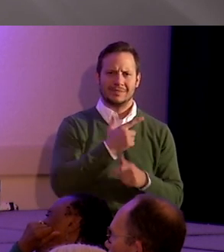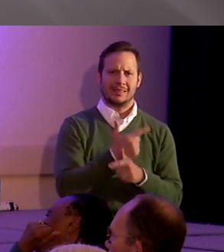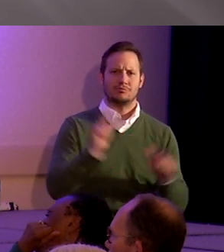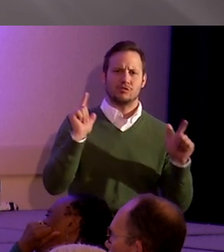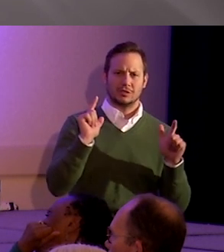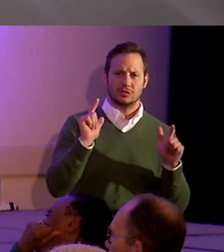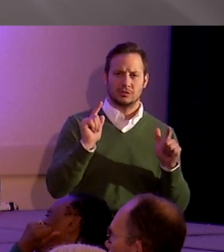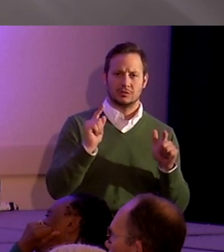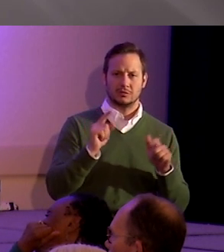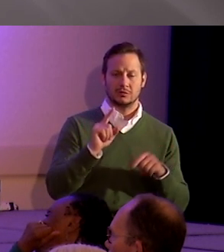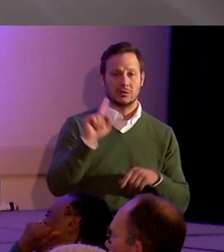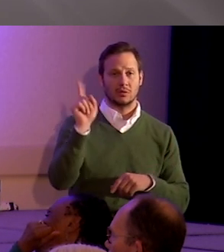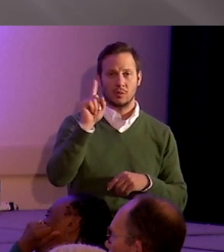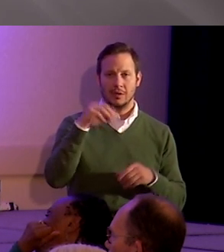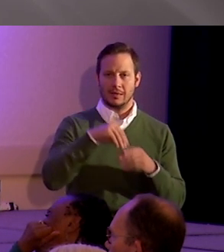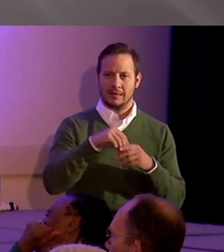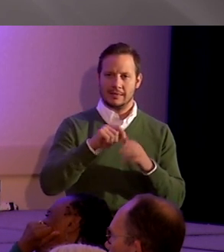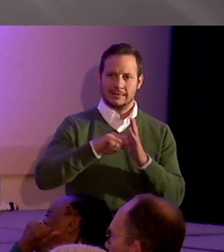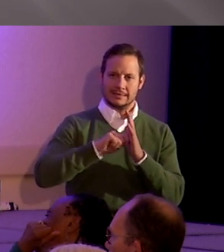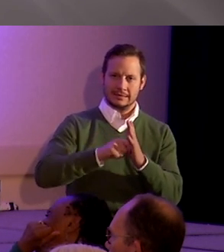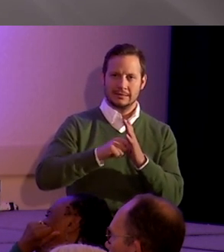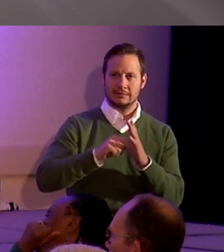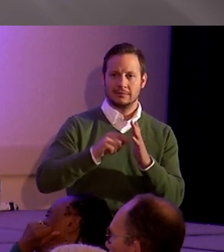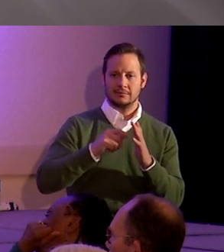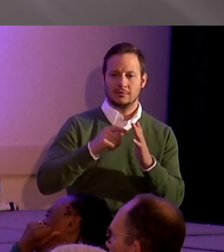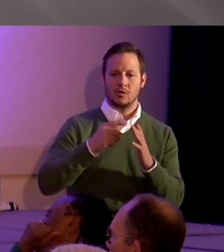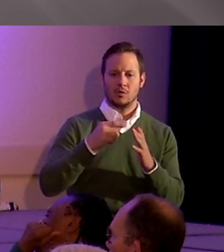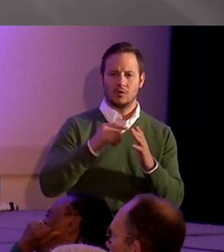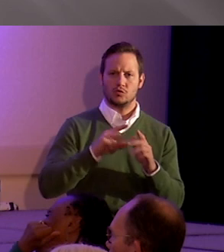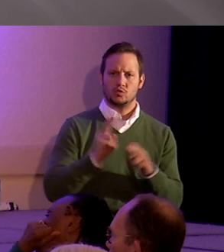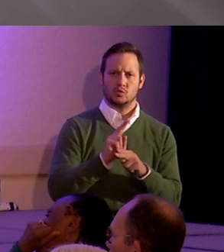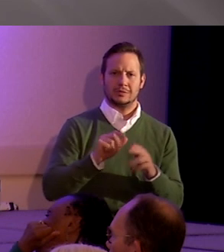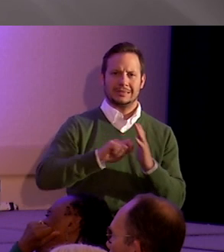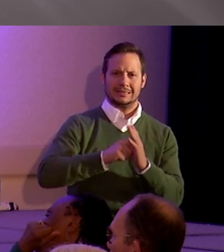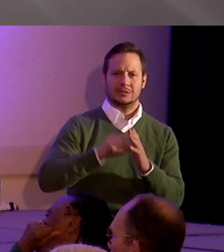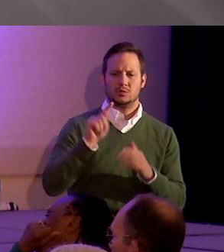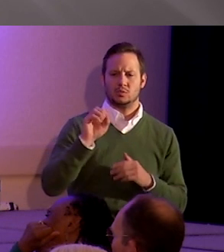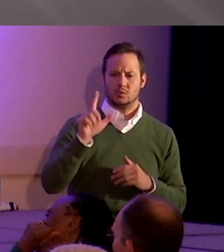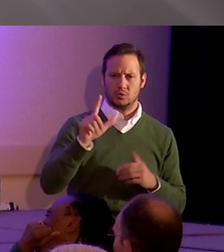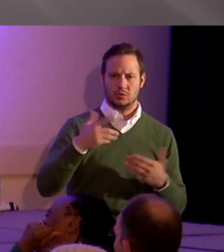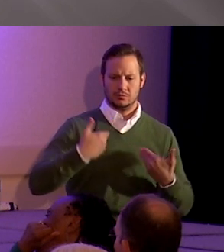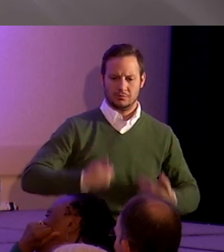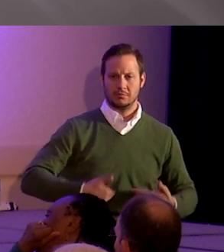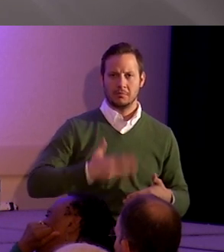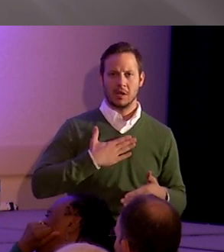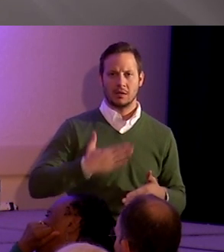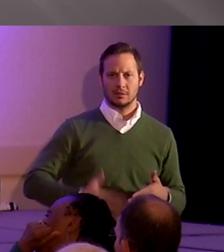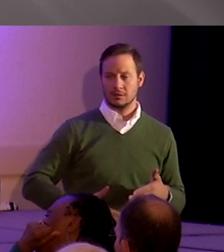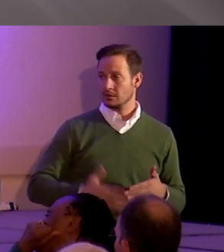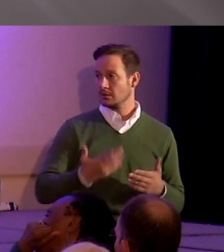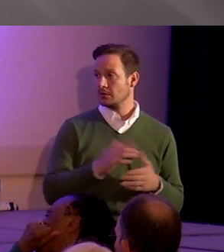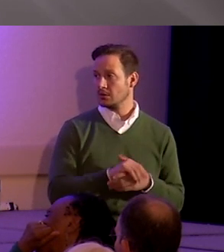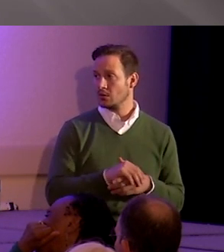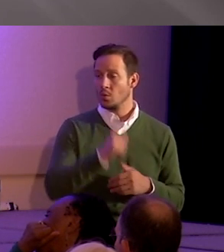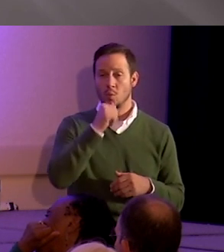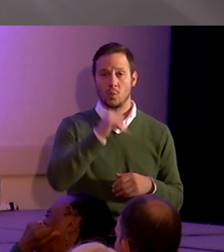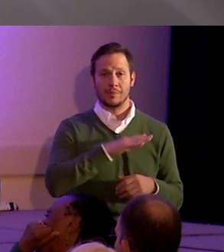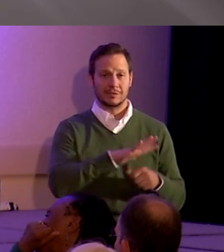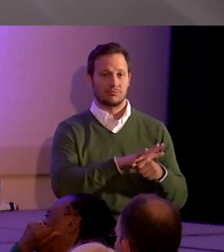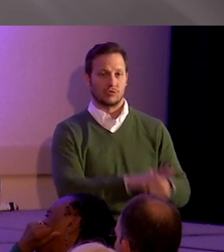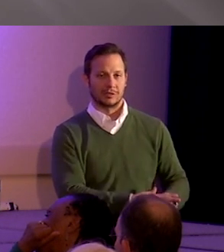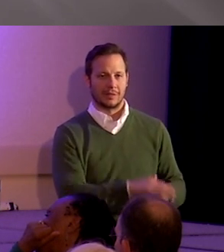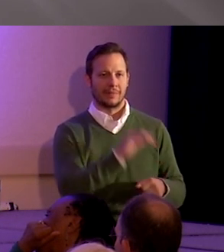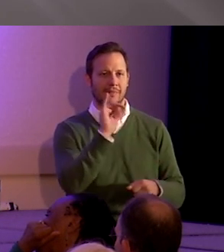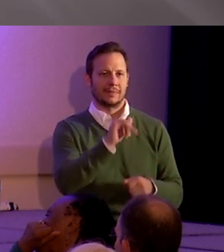key battlefields, our bodies. And whilst women's oppression, in my opinion, is fundamentally a product